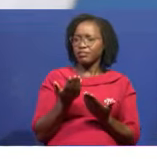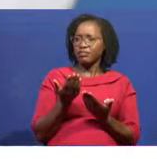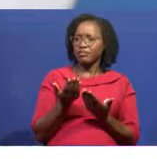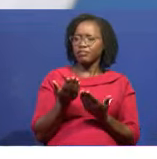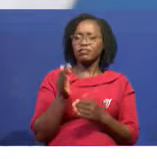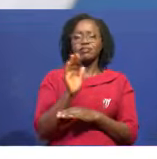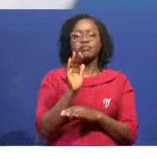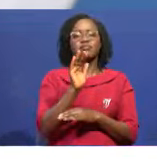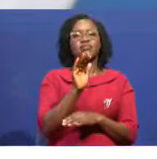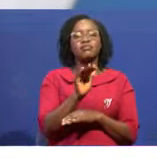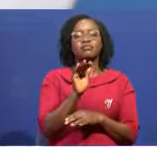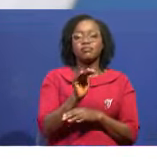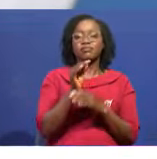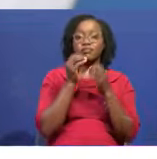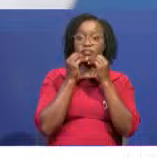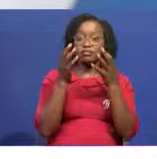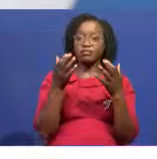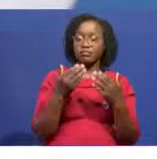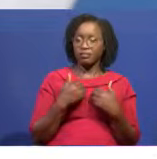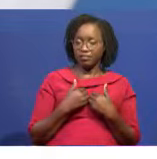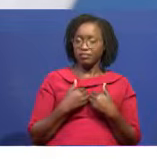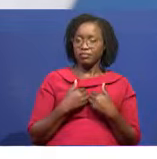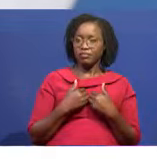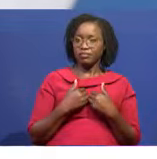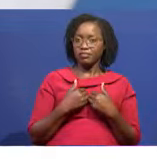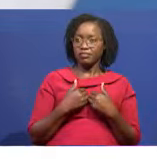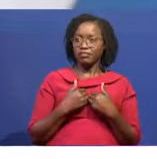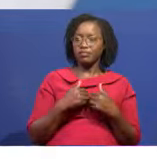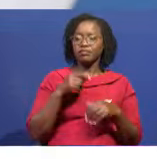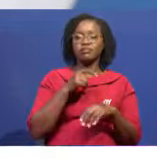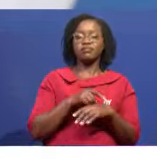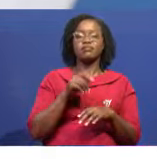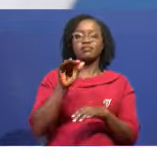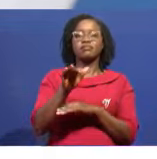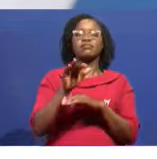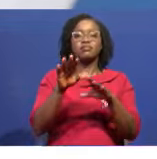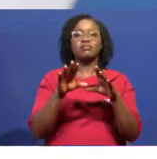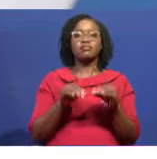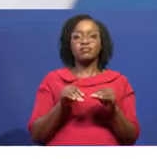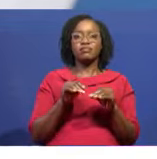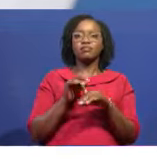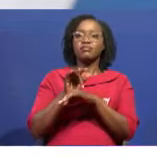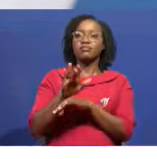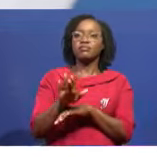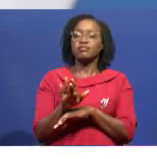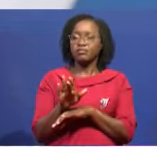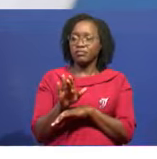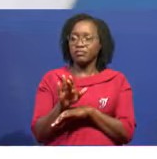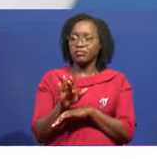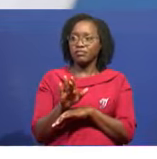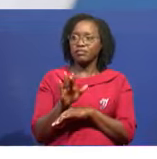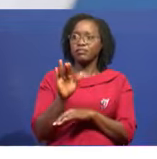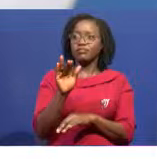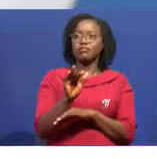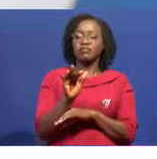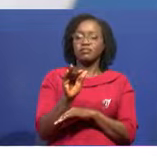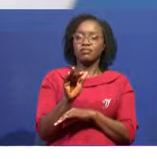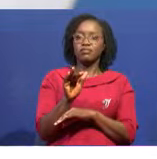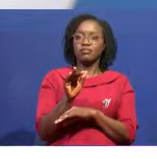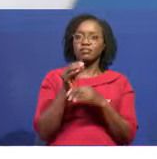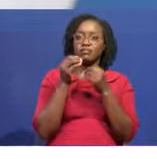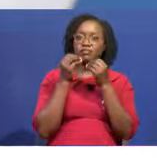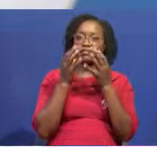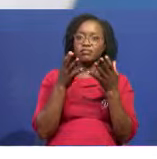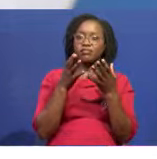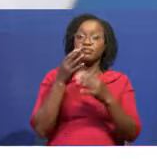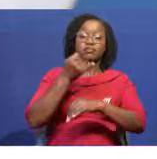that request for information. So what happens immediately we receive that request is that we will send out a request for